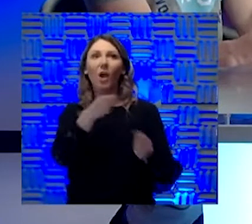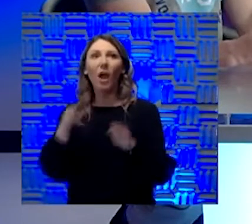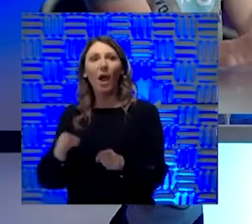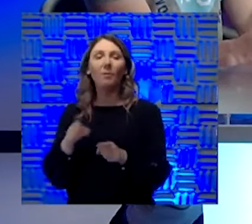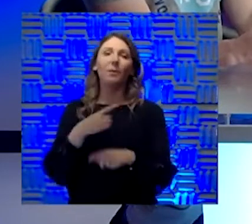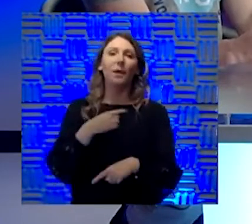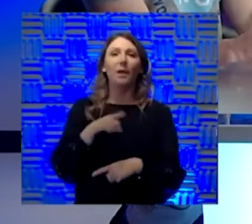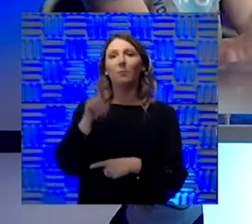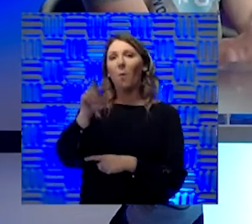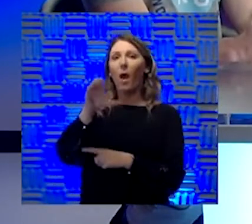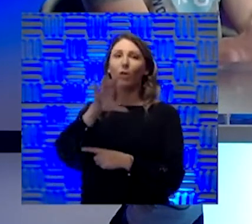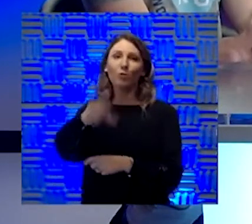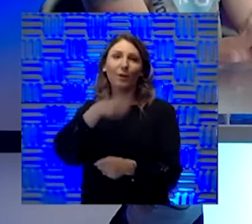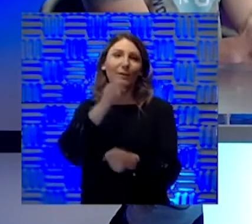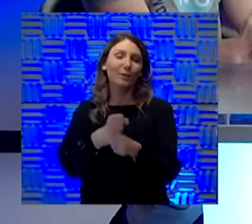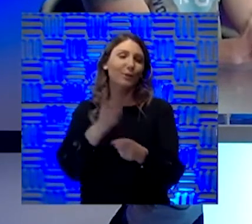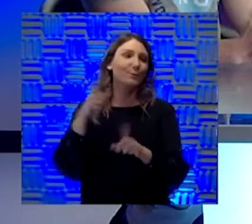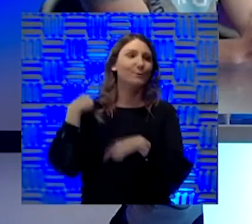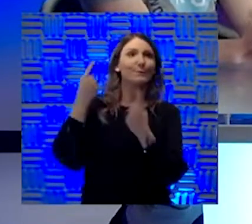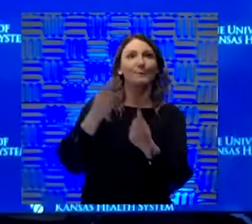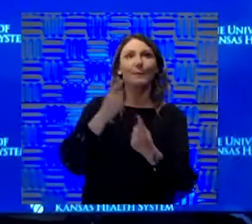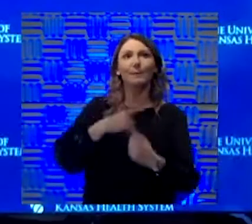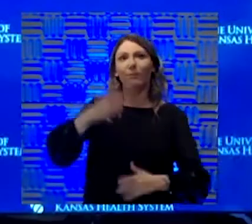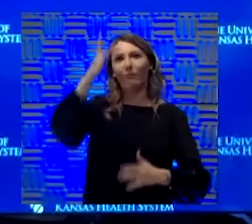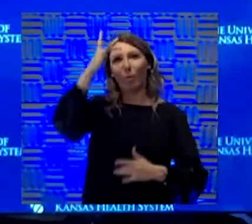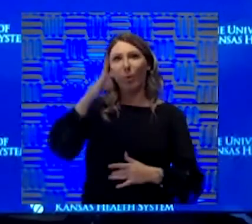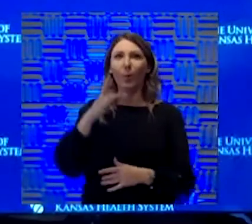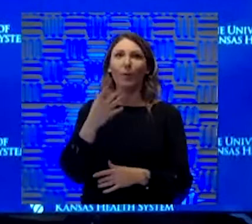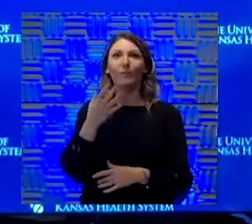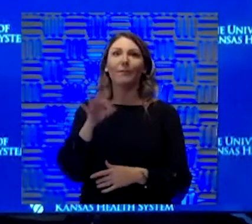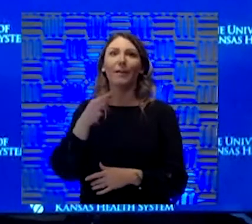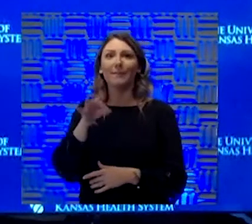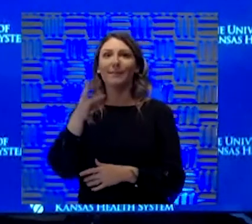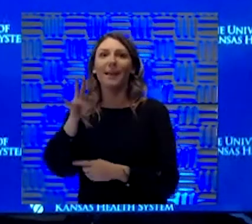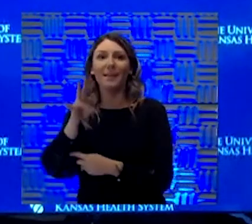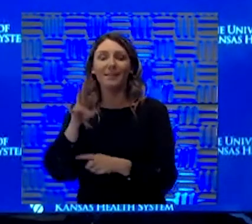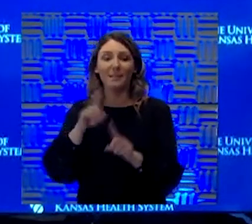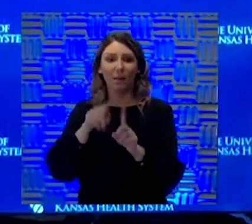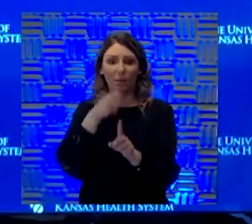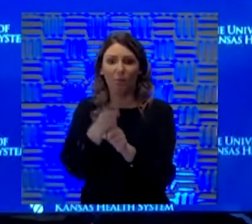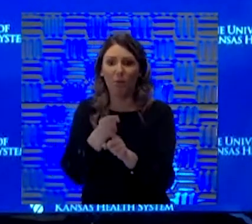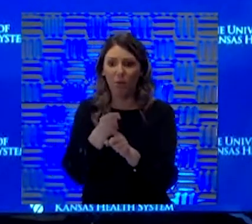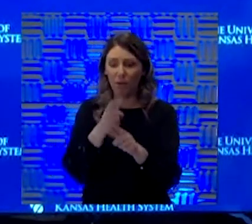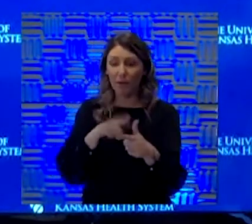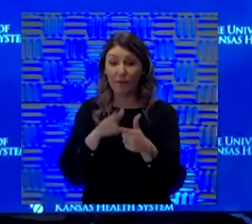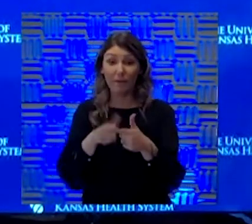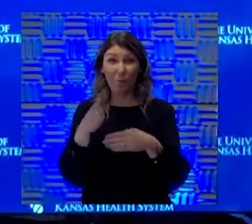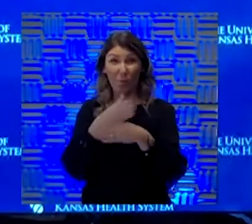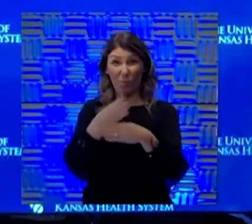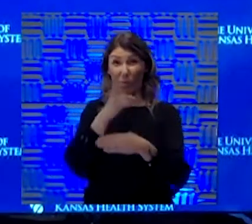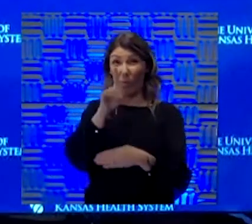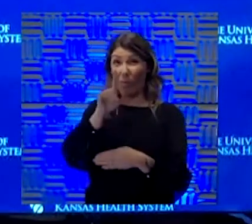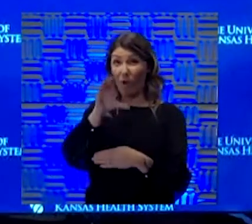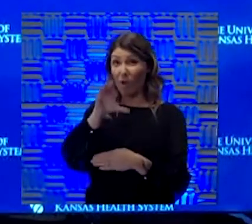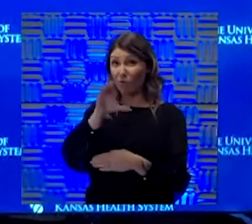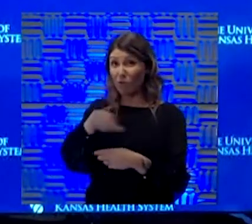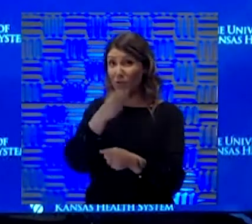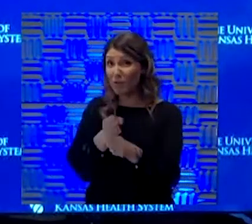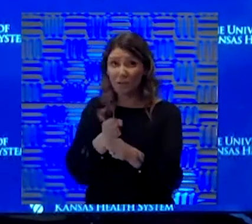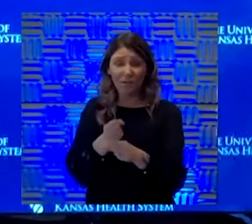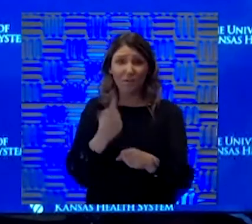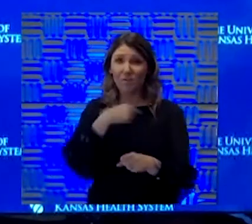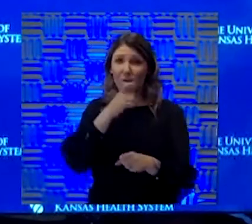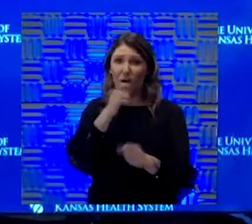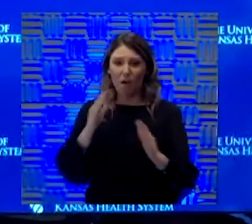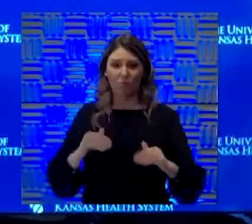the influenza pandemic, and now we have the coronavirus pandemic. And in that 100 years, unfortunately, we're not a lot